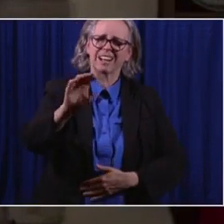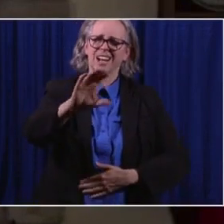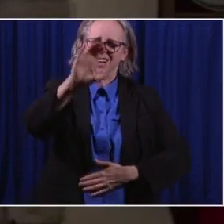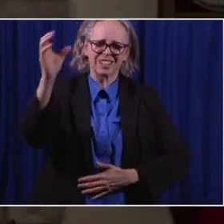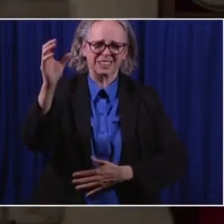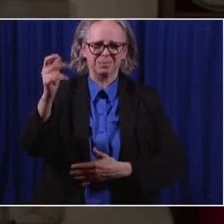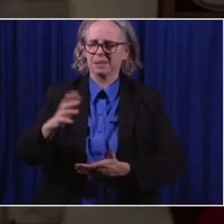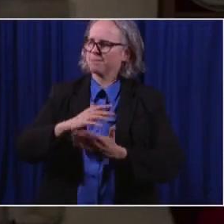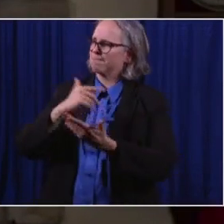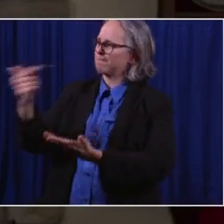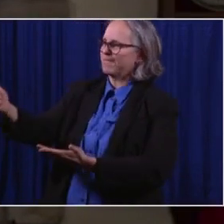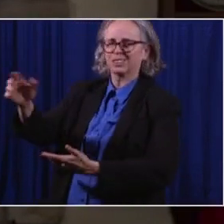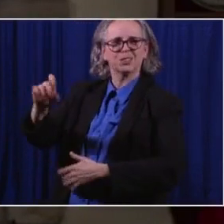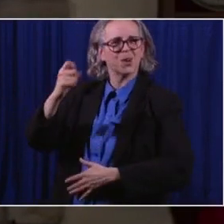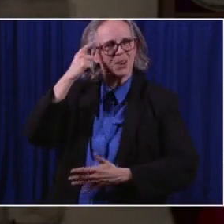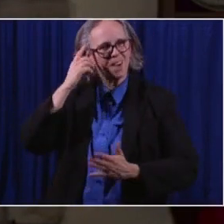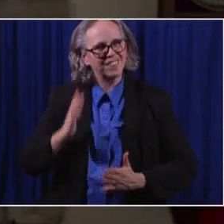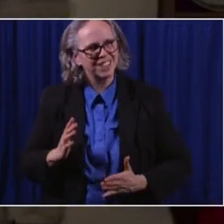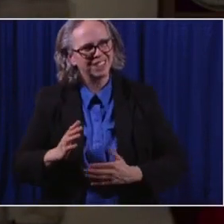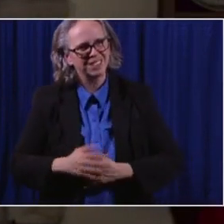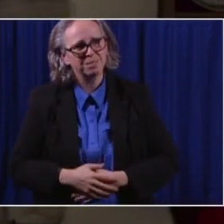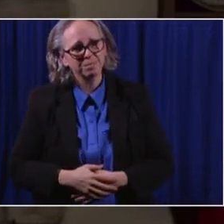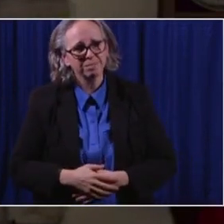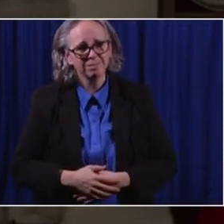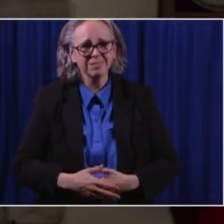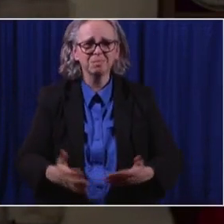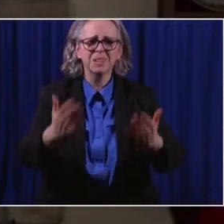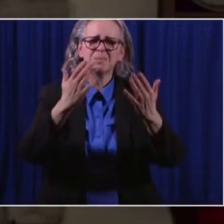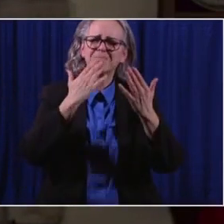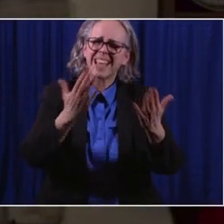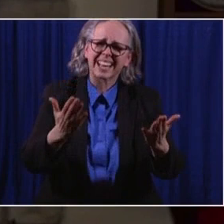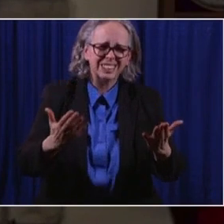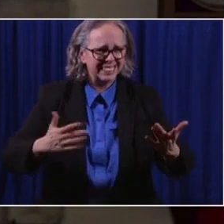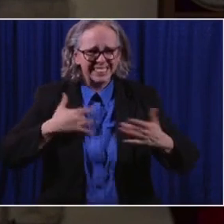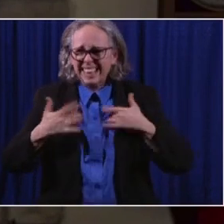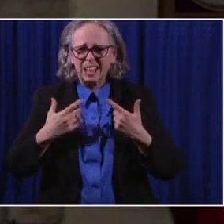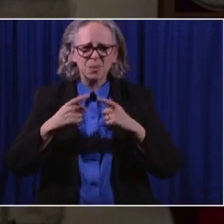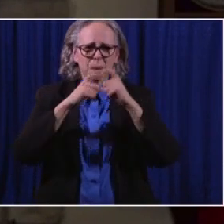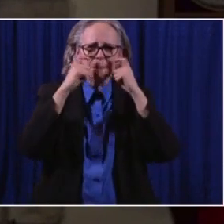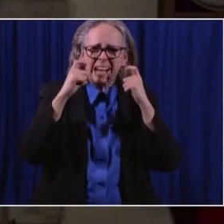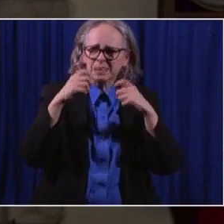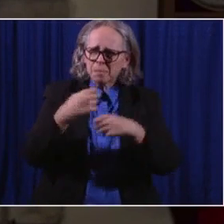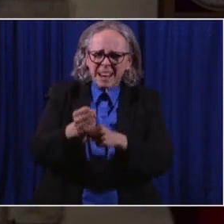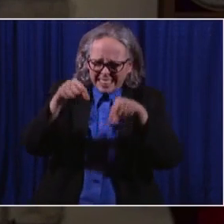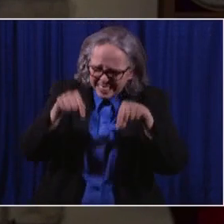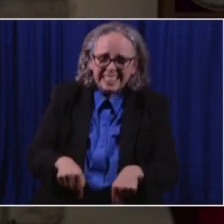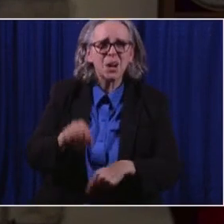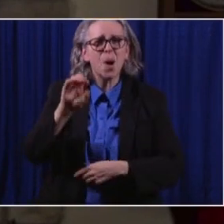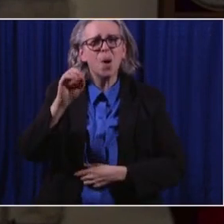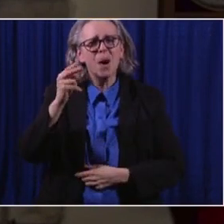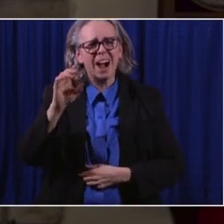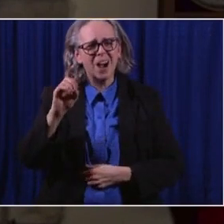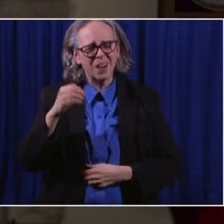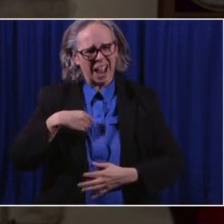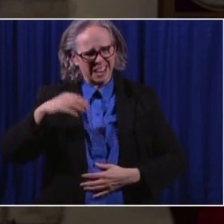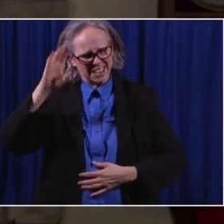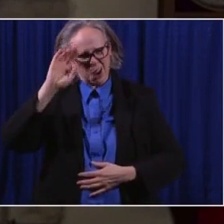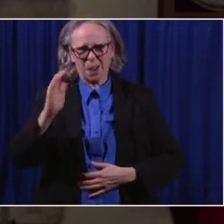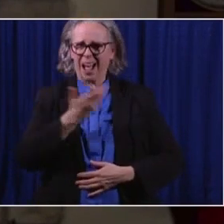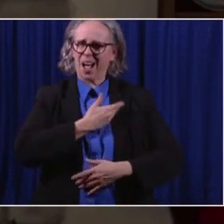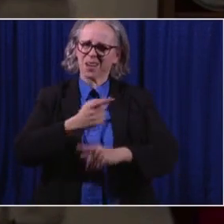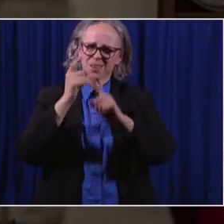it's John, it's so exciting to have these masks made in Ohio. It's been, a goal of ours since we